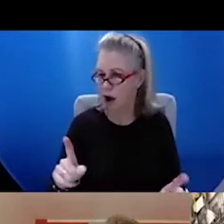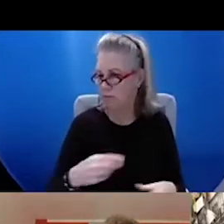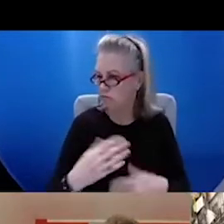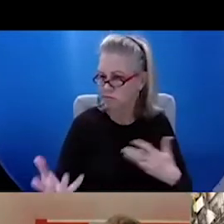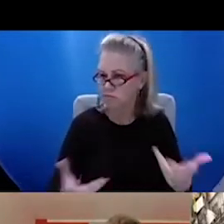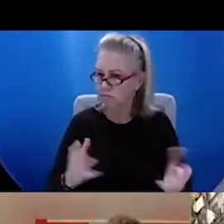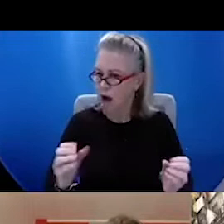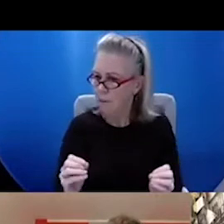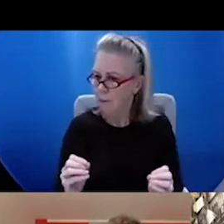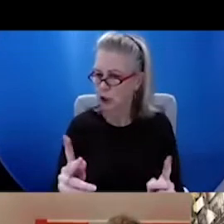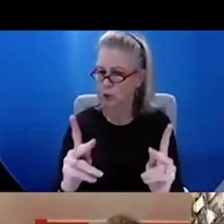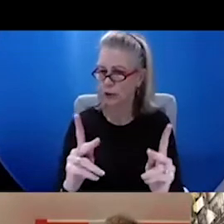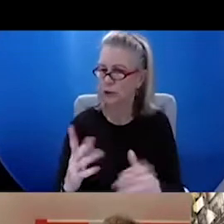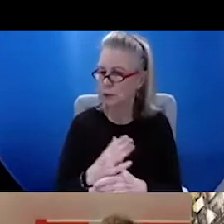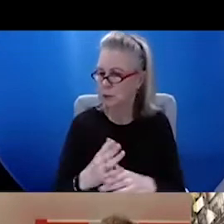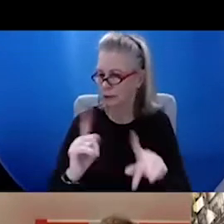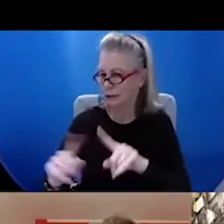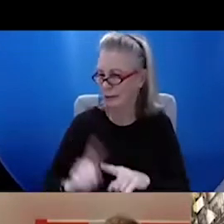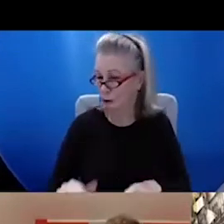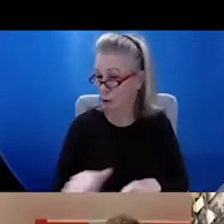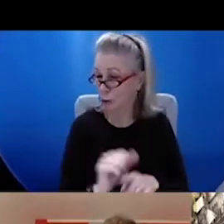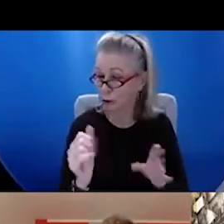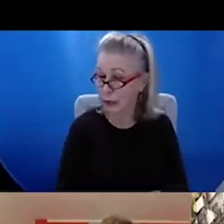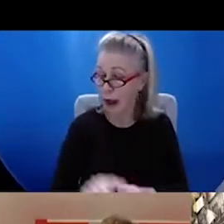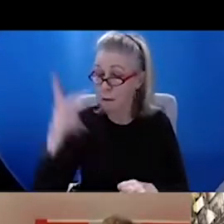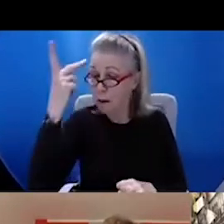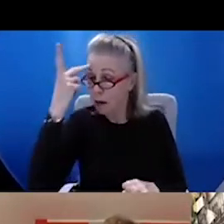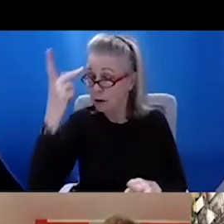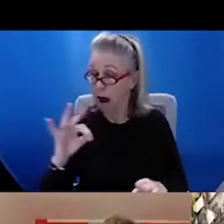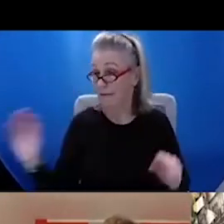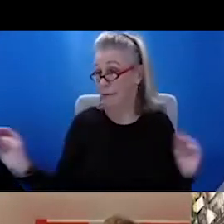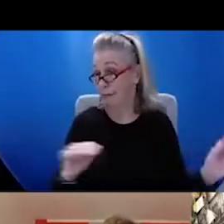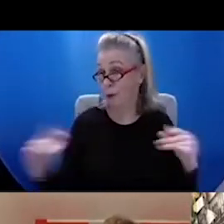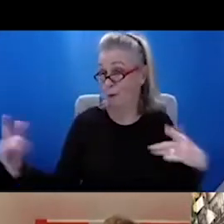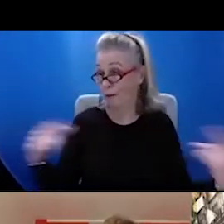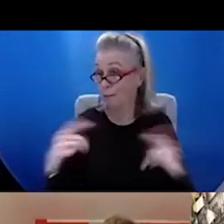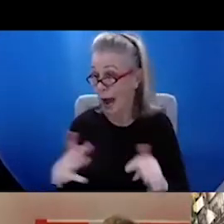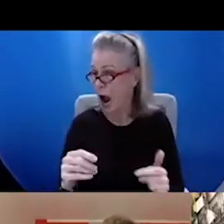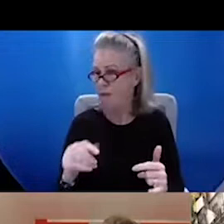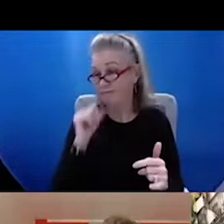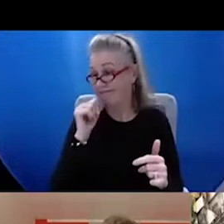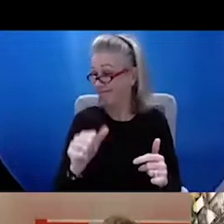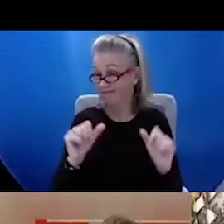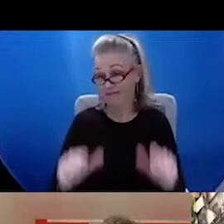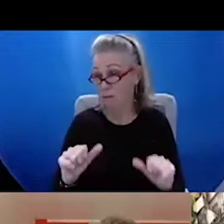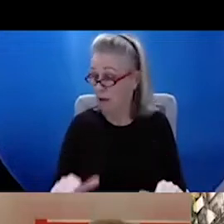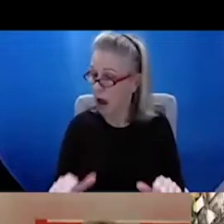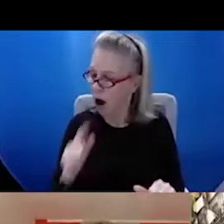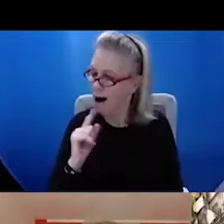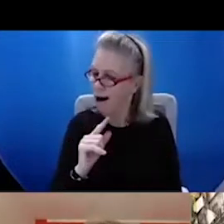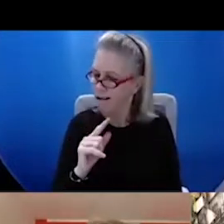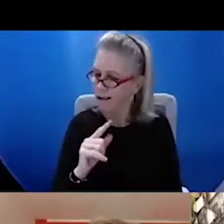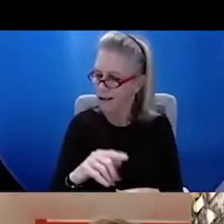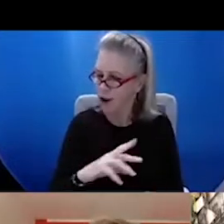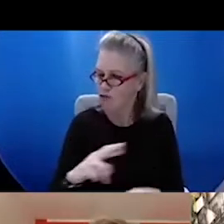between diverse practitioners, as the politics of mobility and immobility as a result